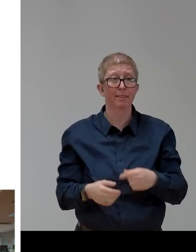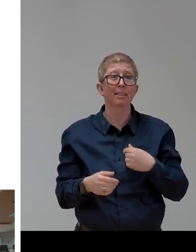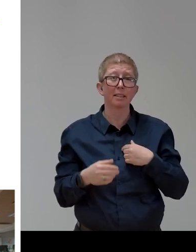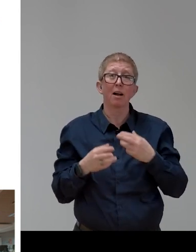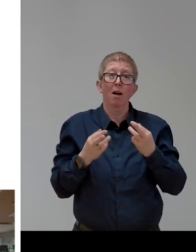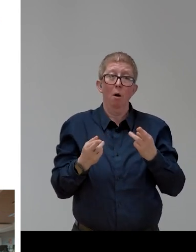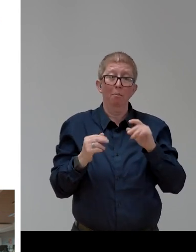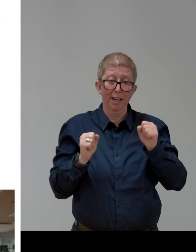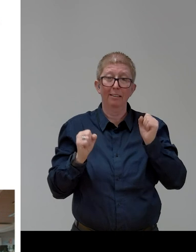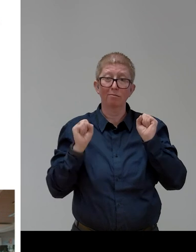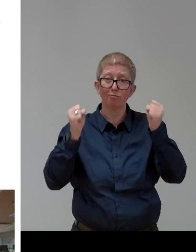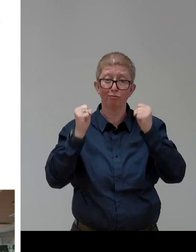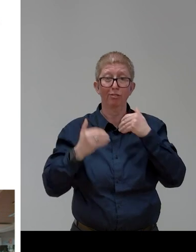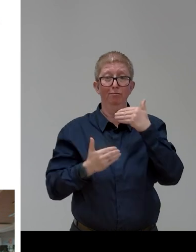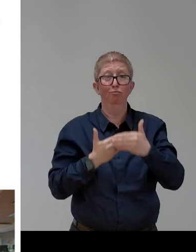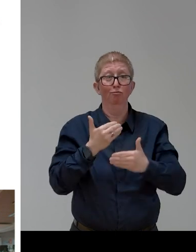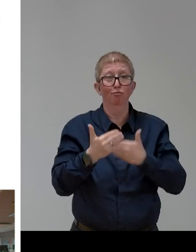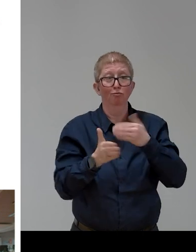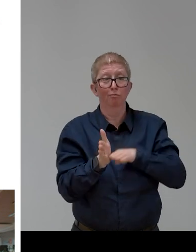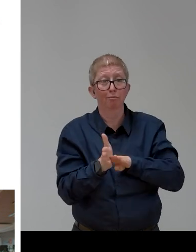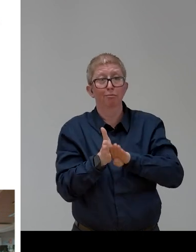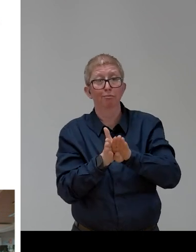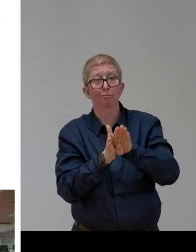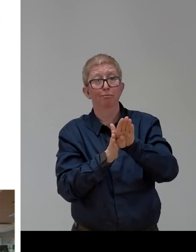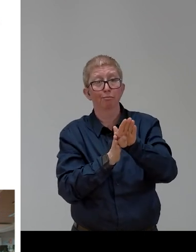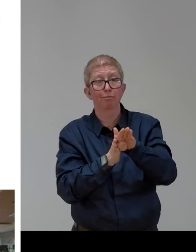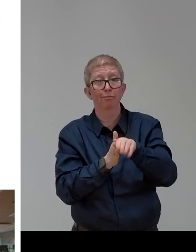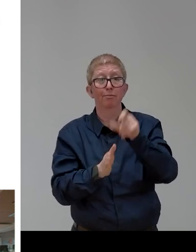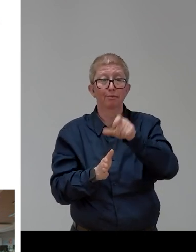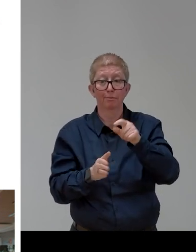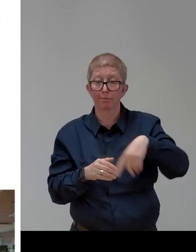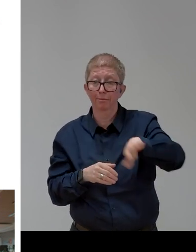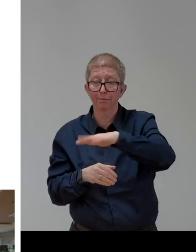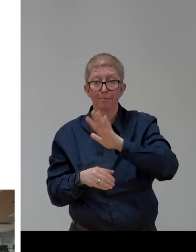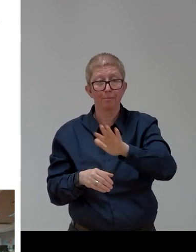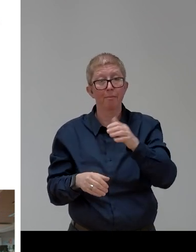under the same condition as workers without disabilities. In addition,